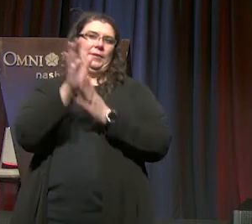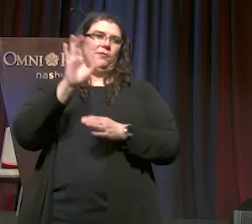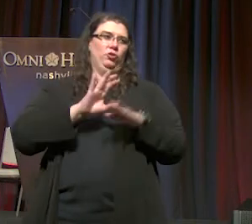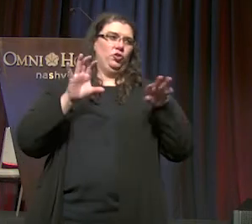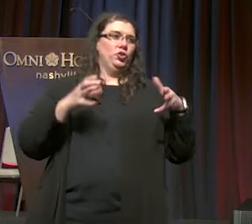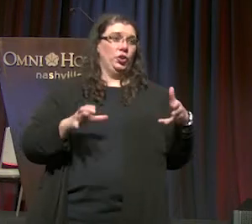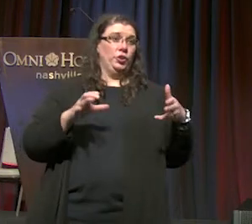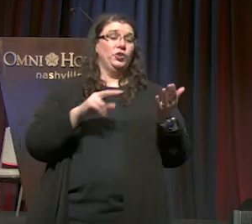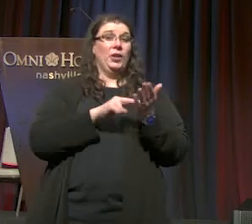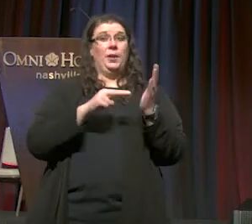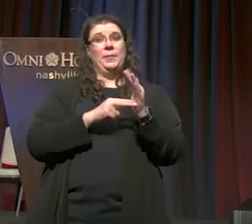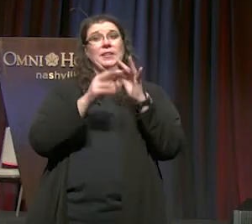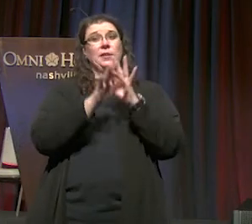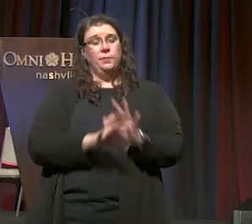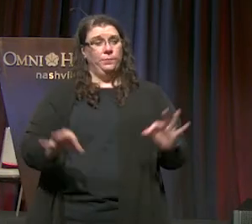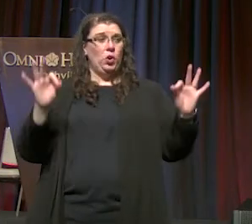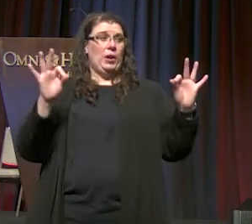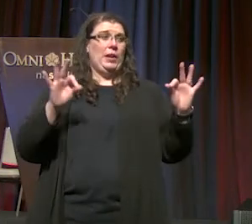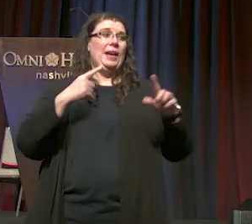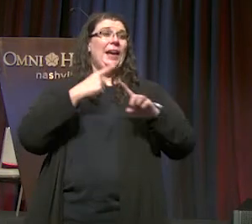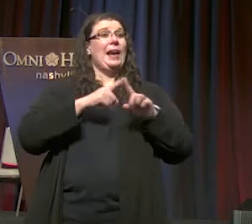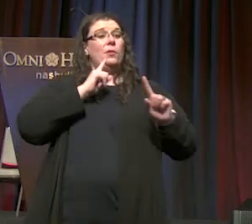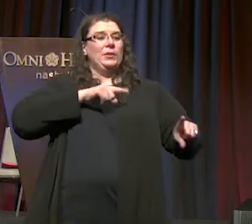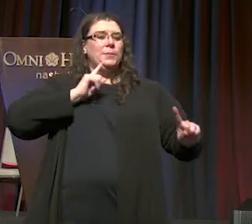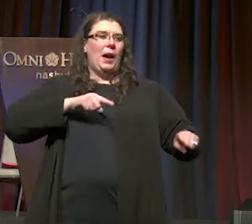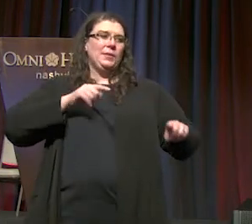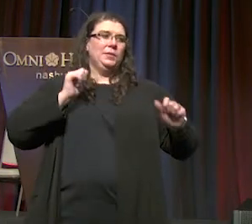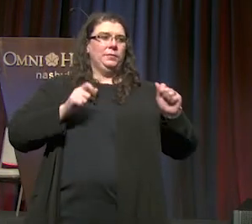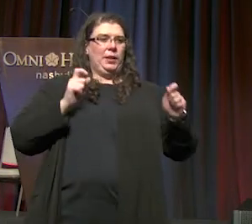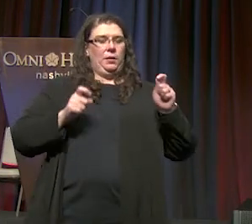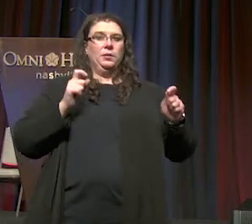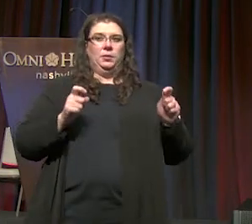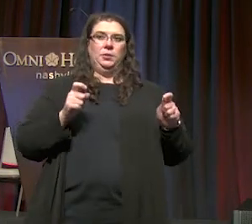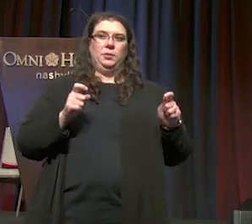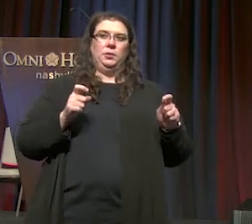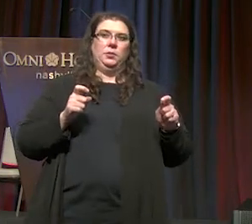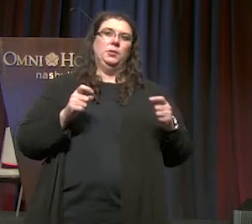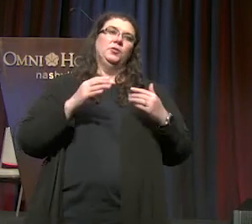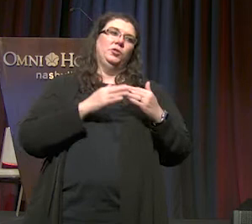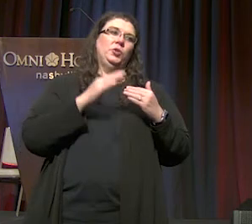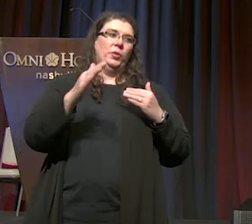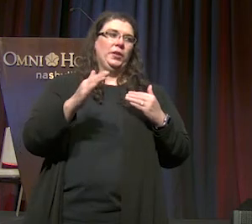it free and responsive to the new world that is forming.